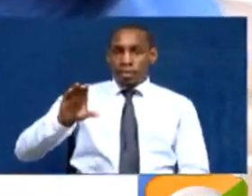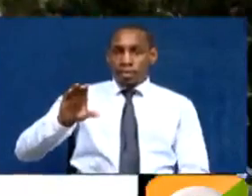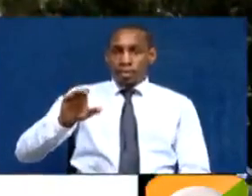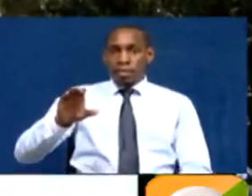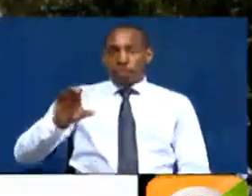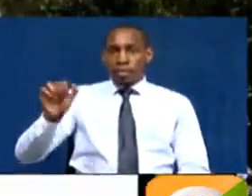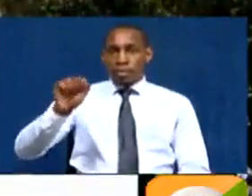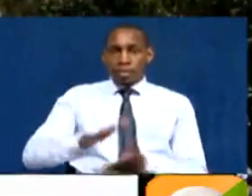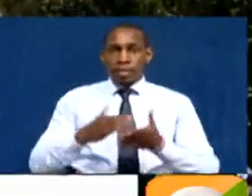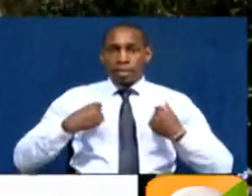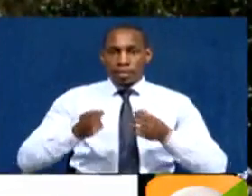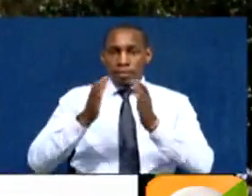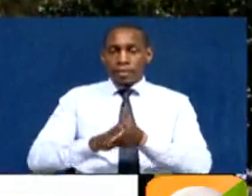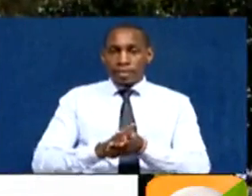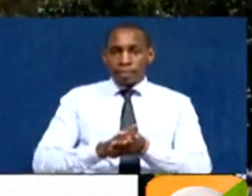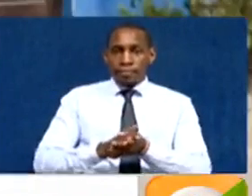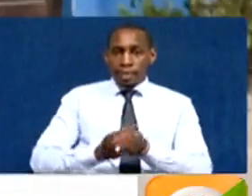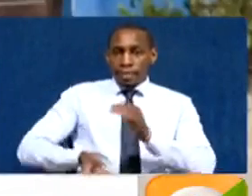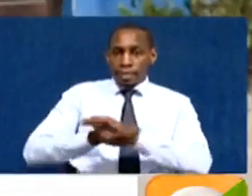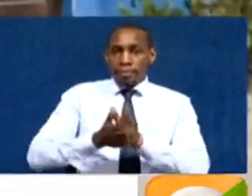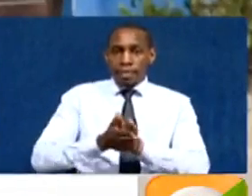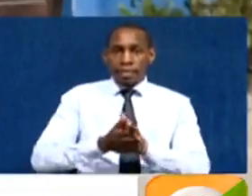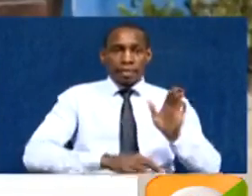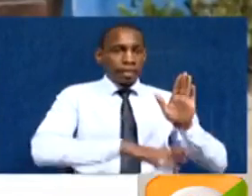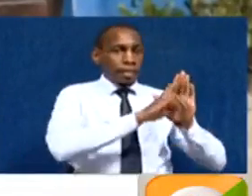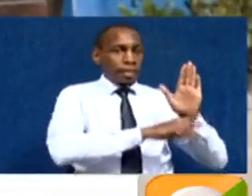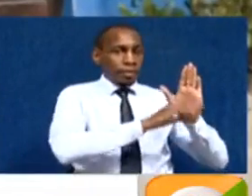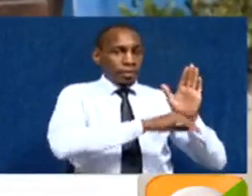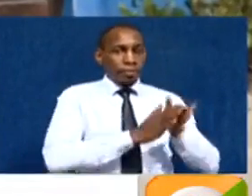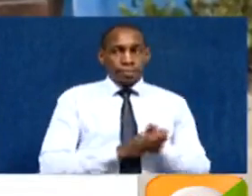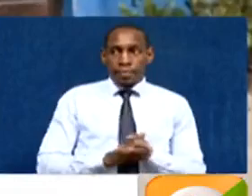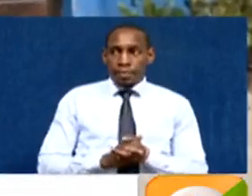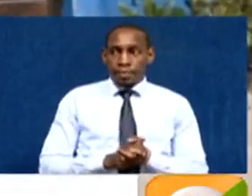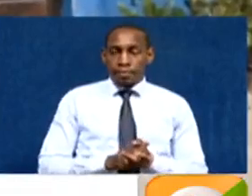Oginga, attributing it to the revised measures. Chanja watu